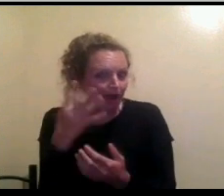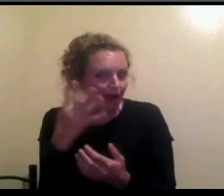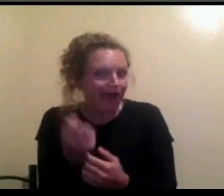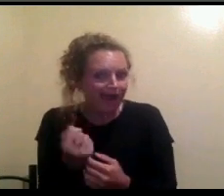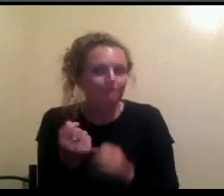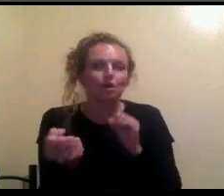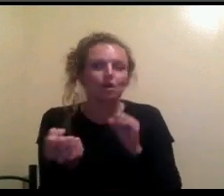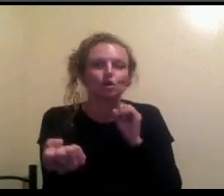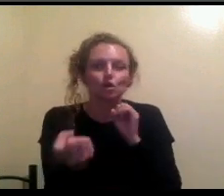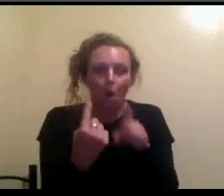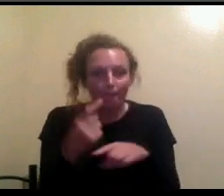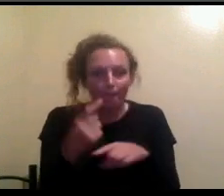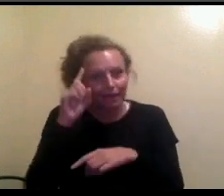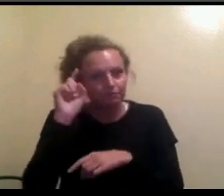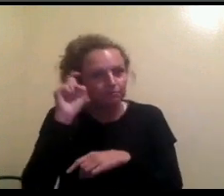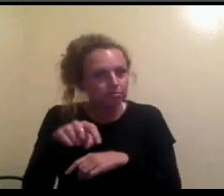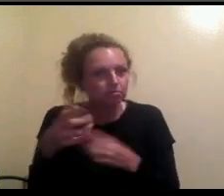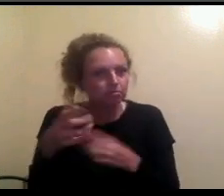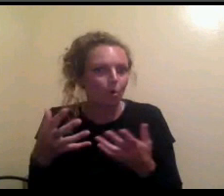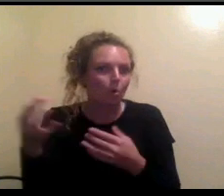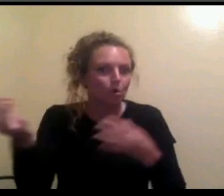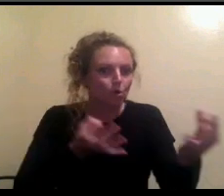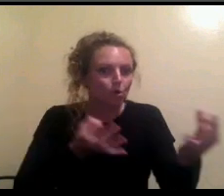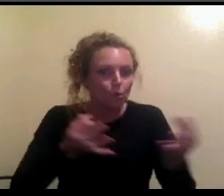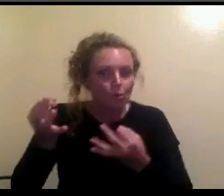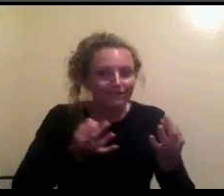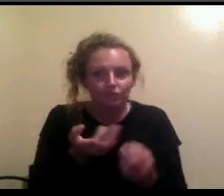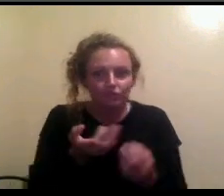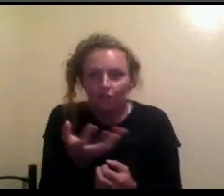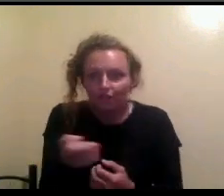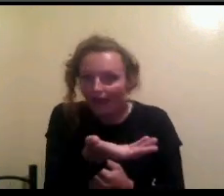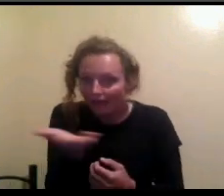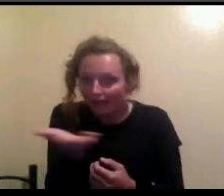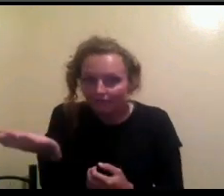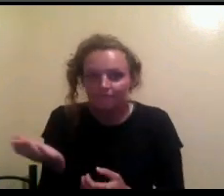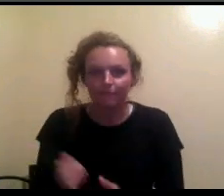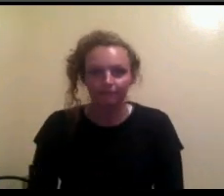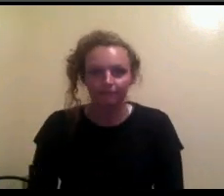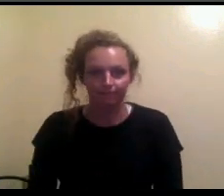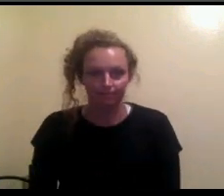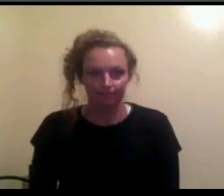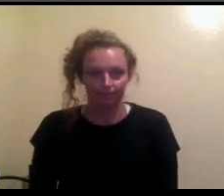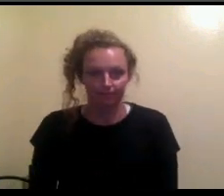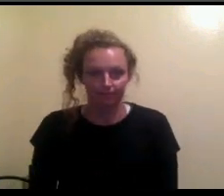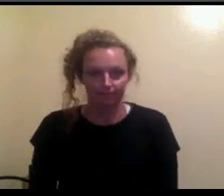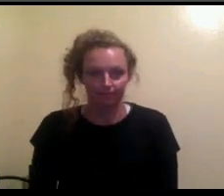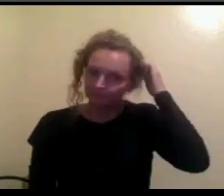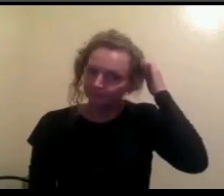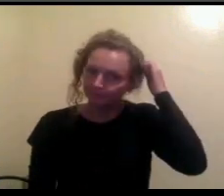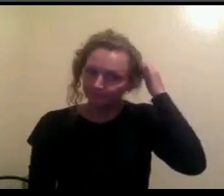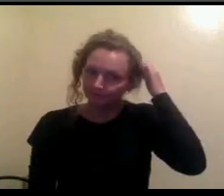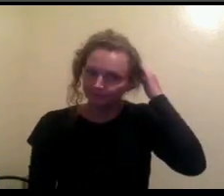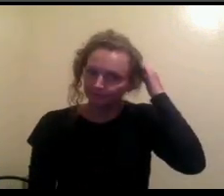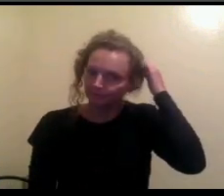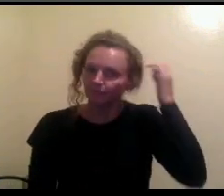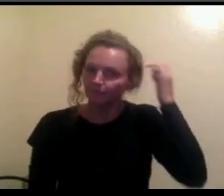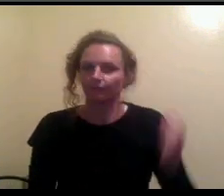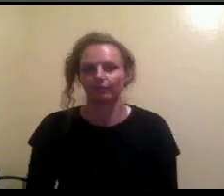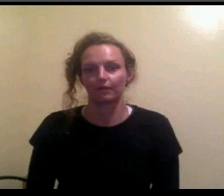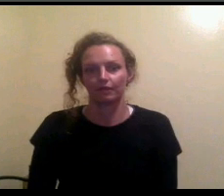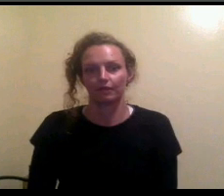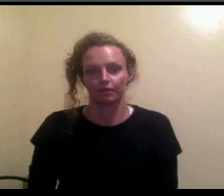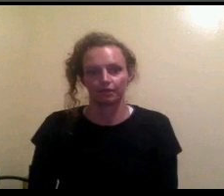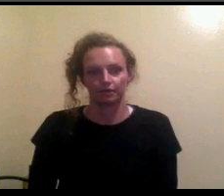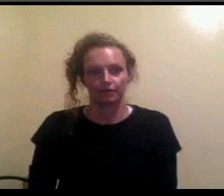on disabled consumers and technology. I'm just looking in the chat. I can't see any questions. People saying that a great customer care